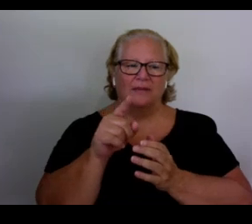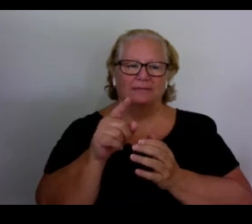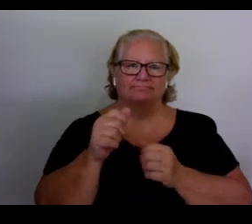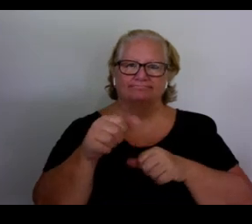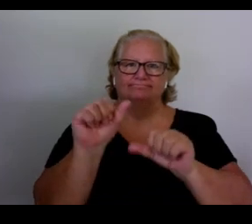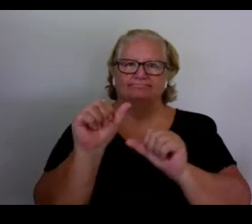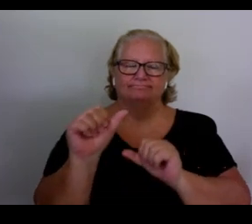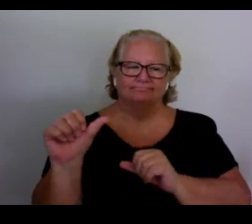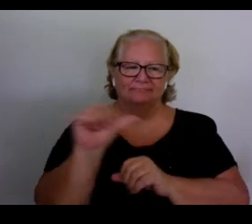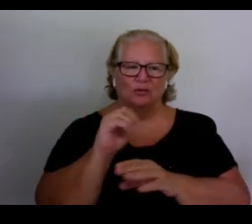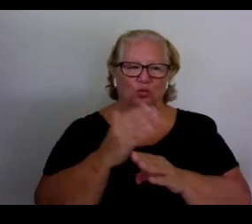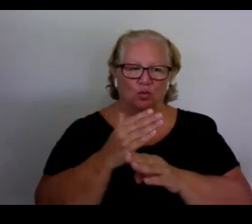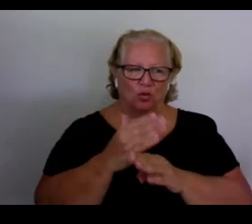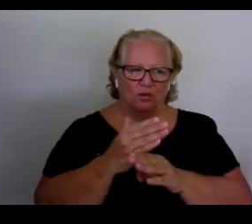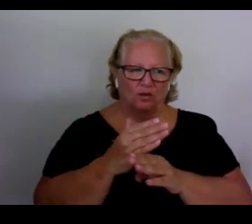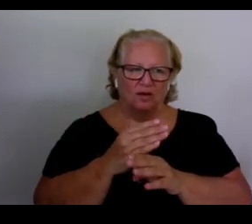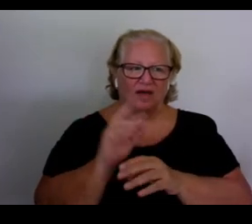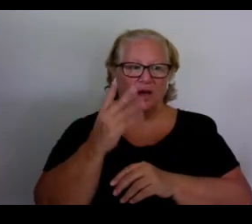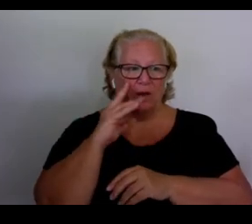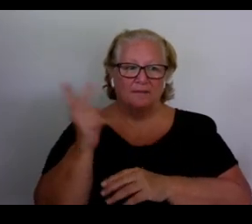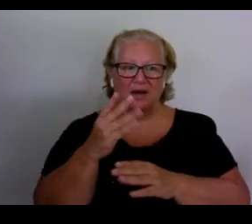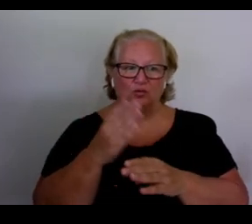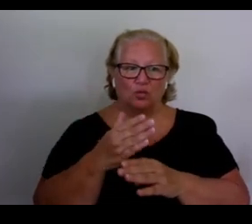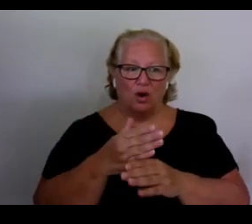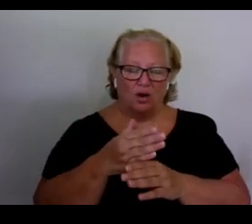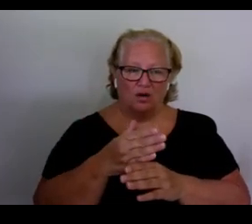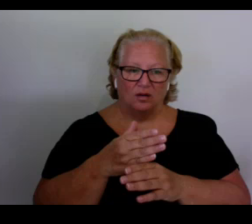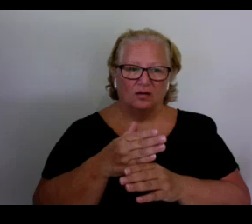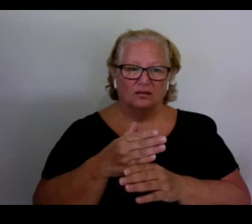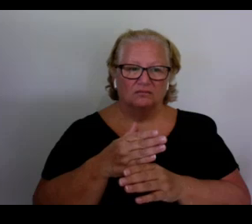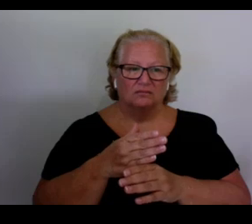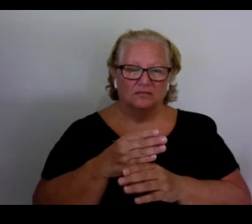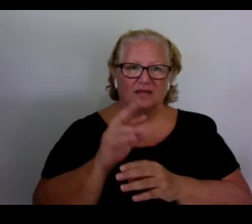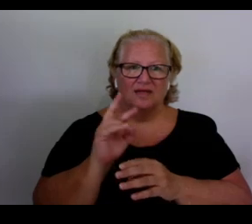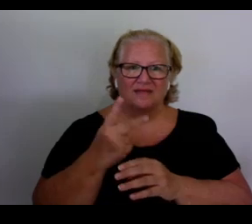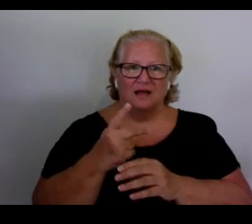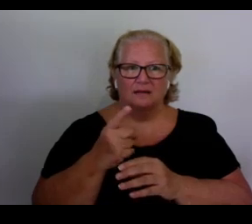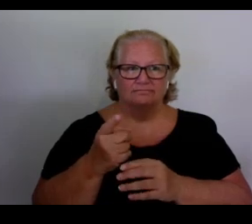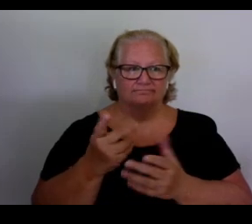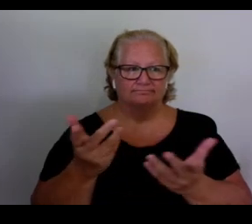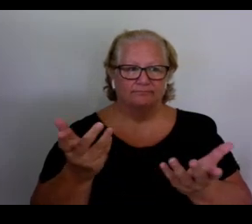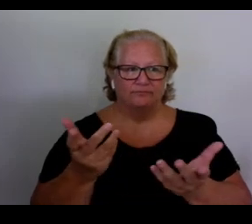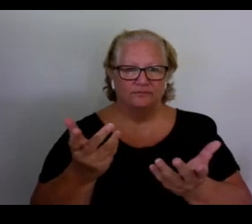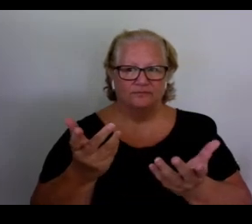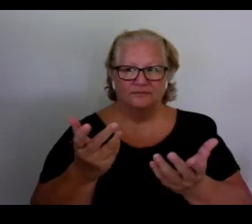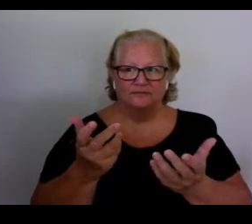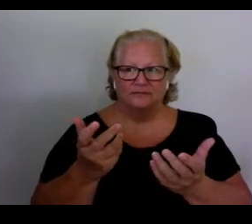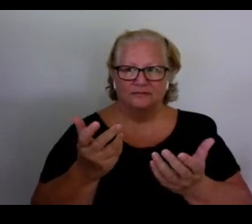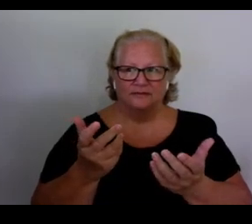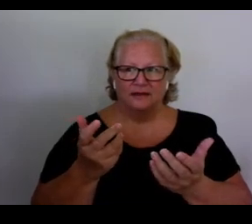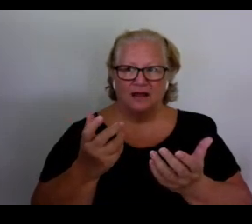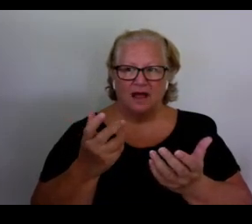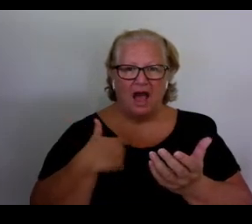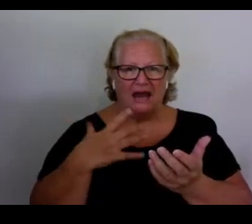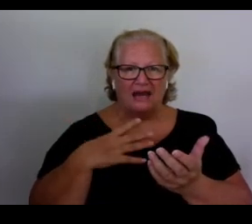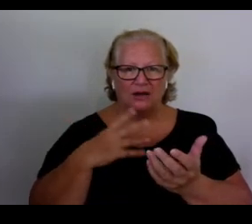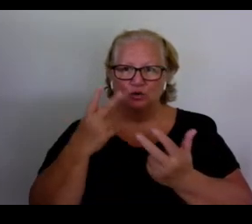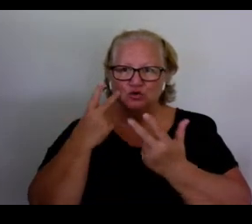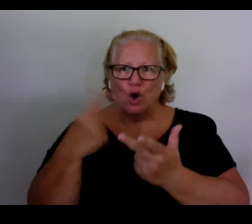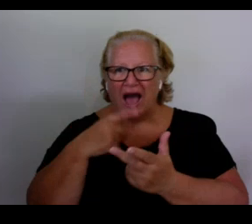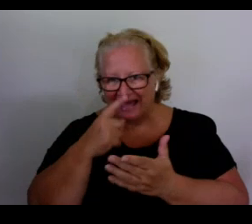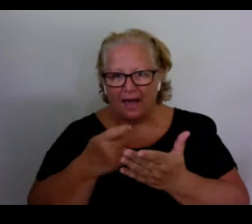work. And then when he's back to work, the argument is, let me show you that I can pay the mortgage for